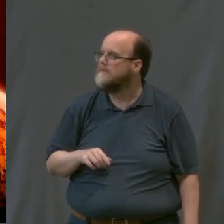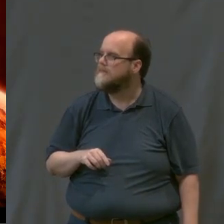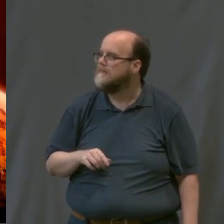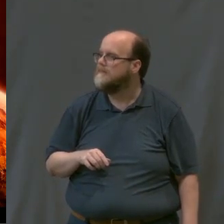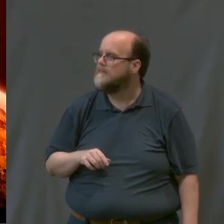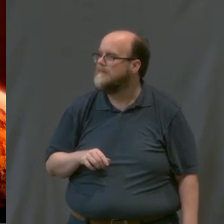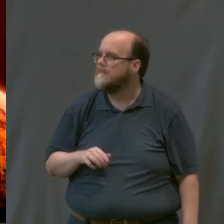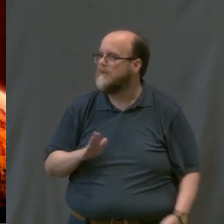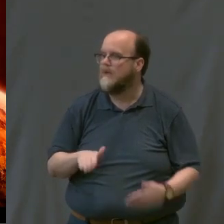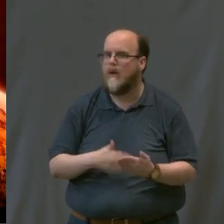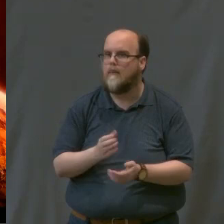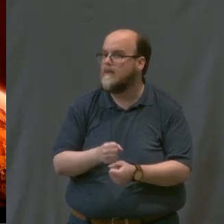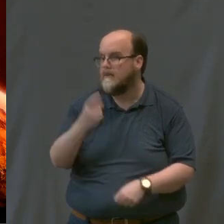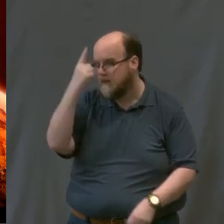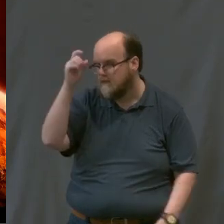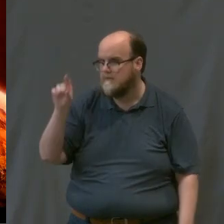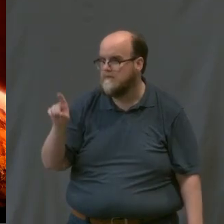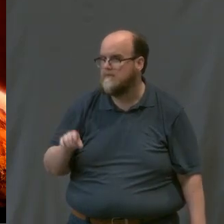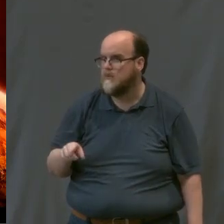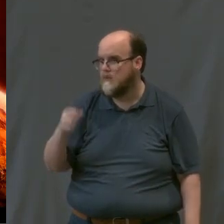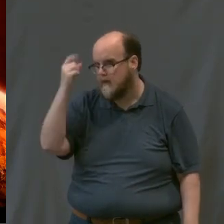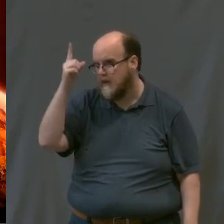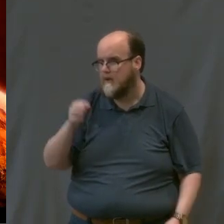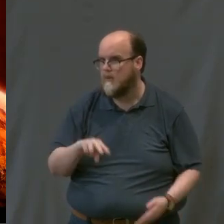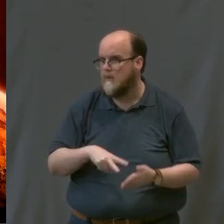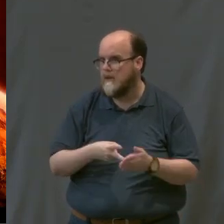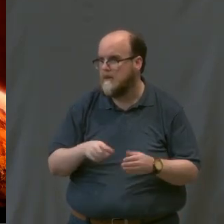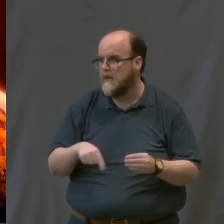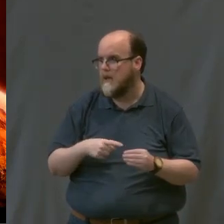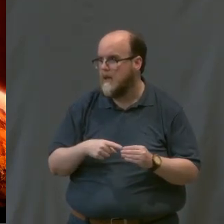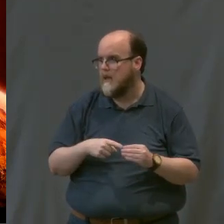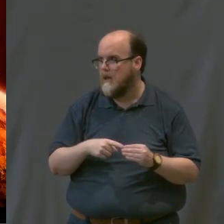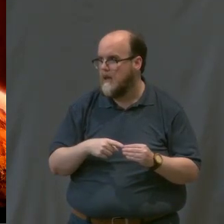Does all that make sense? You understand what I mean about